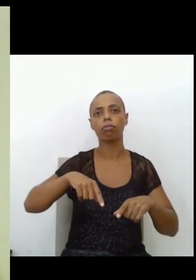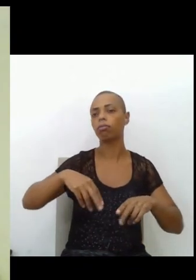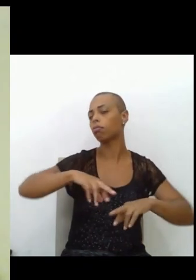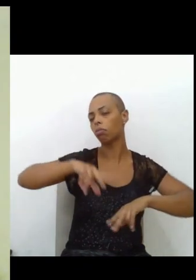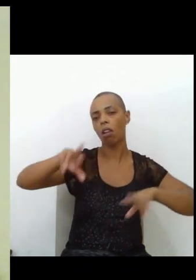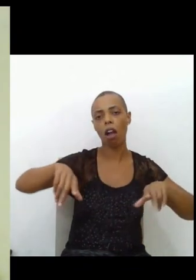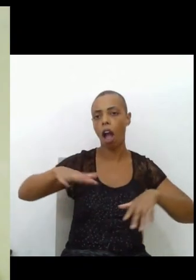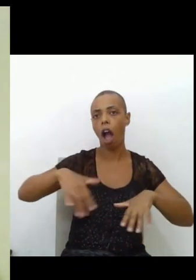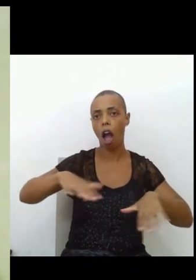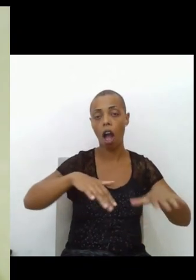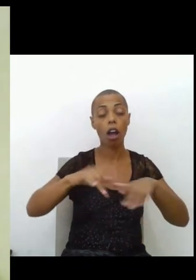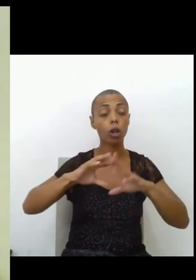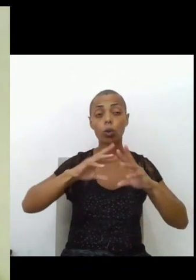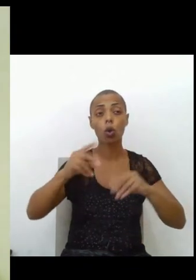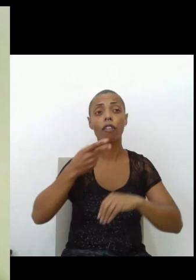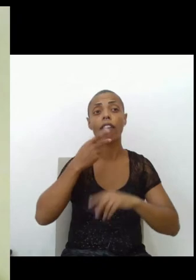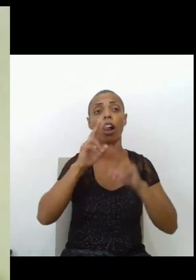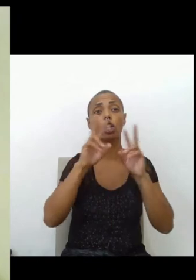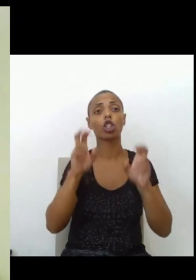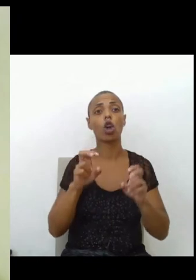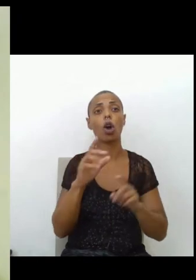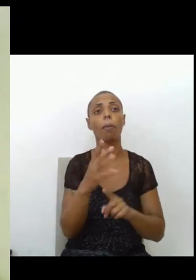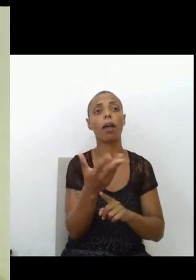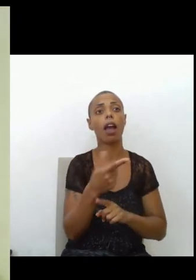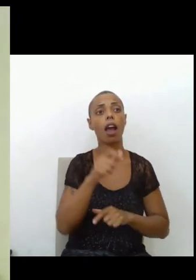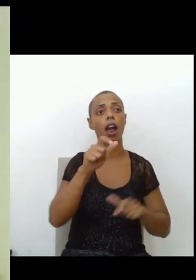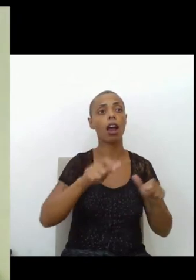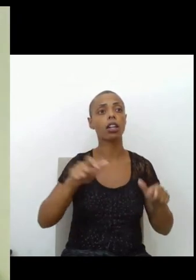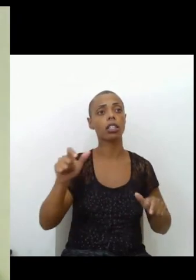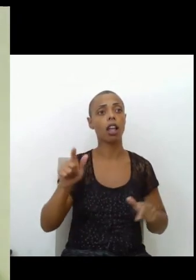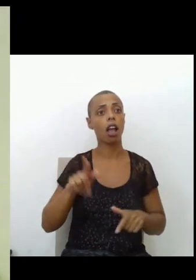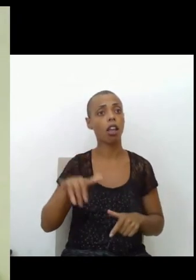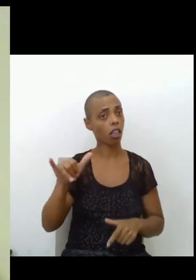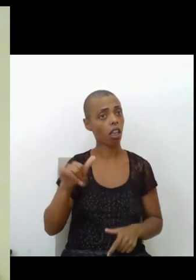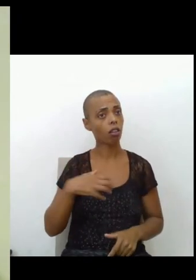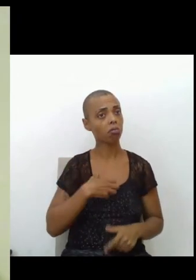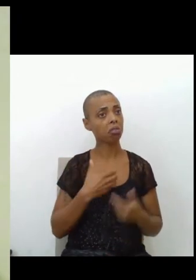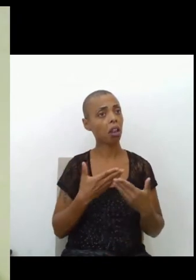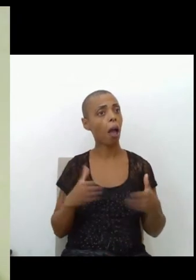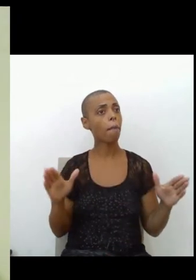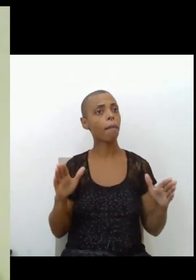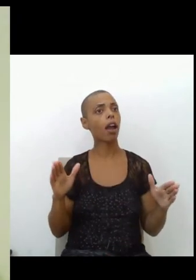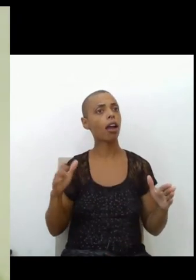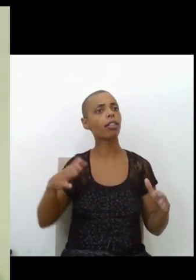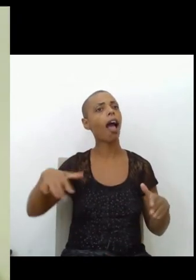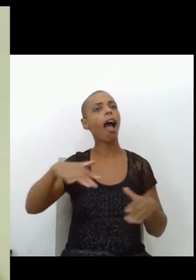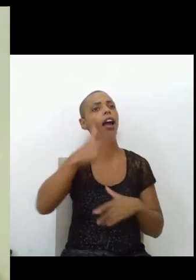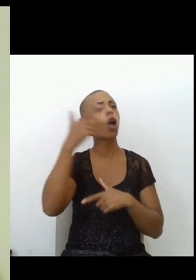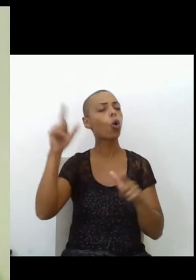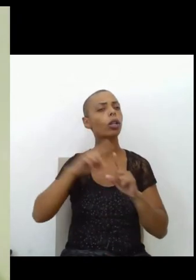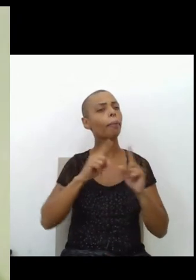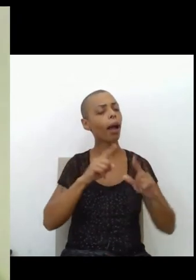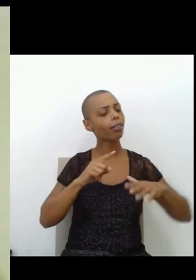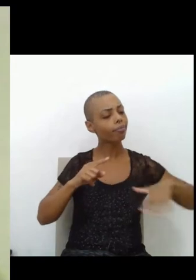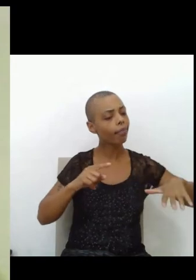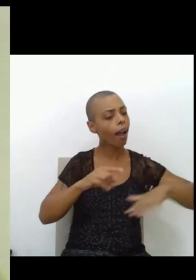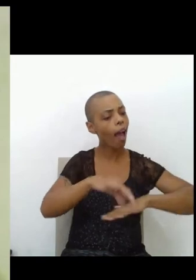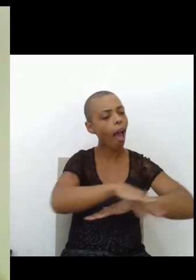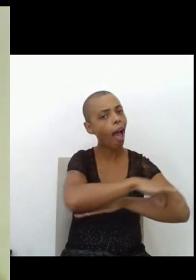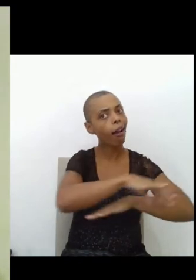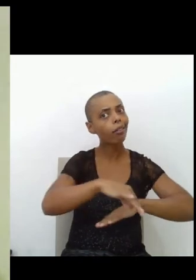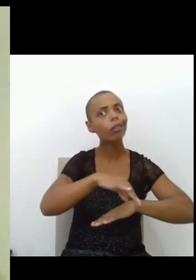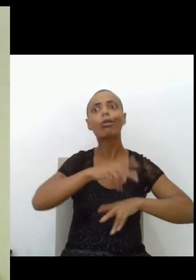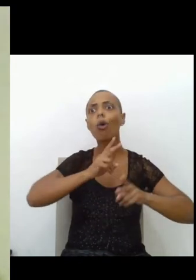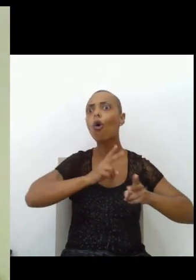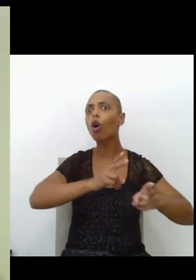artists openly but in in architecture it's still a taboo and nobody wants to talk